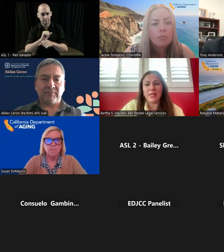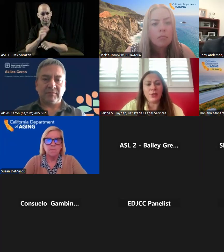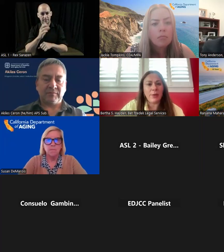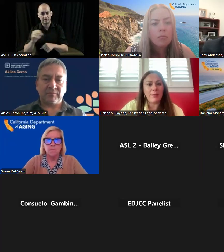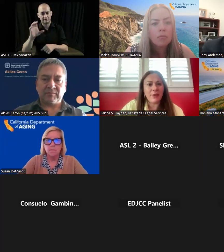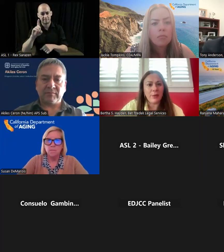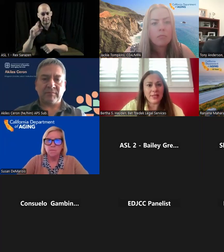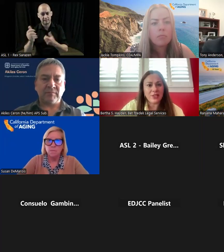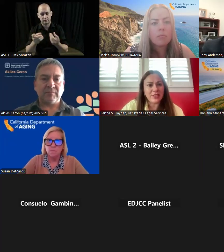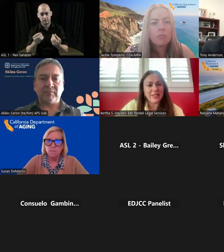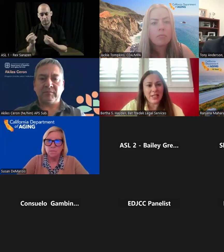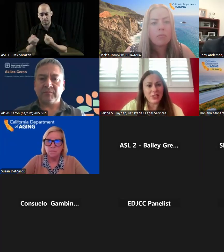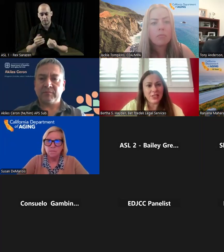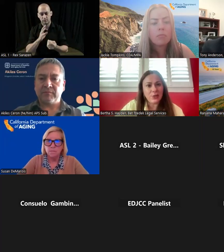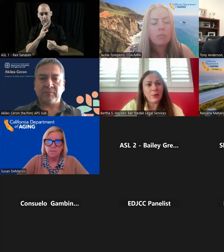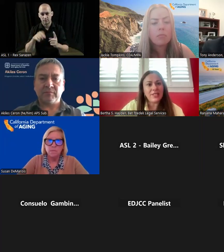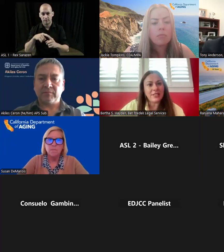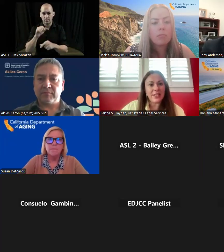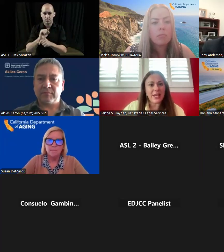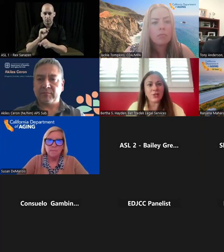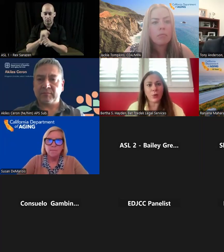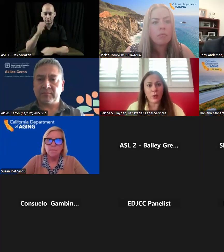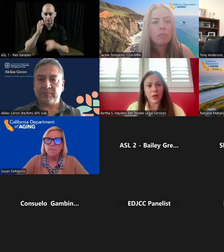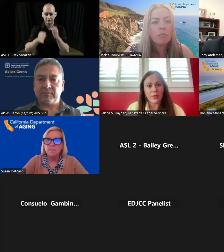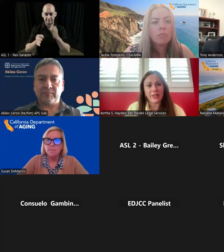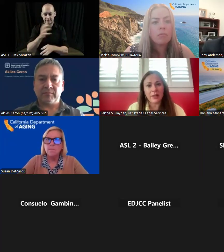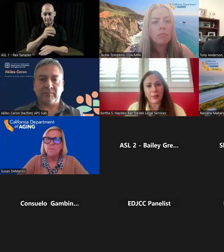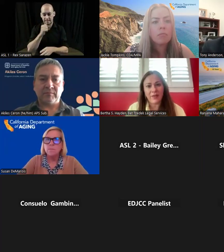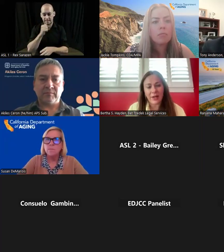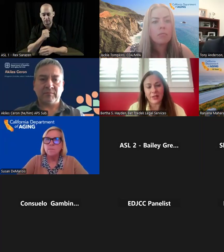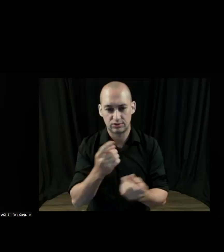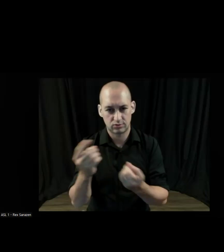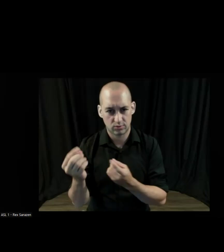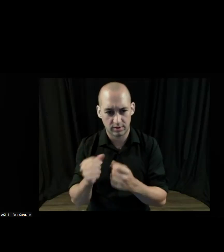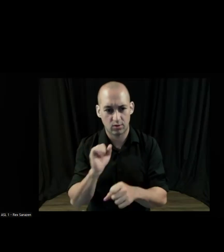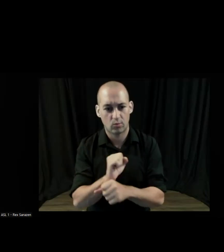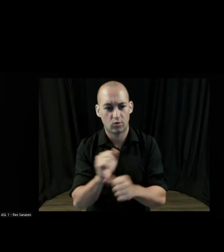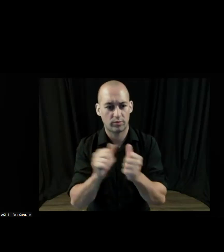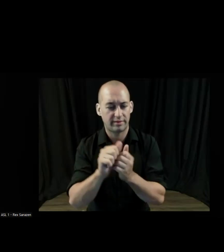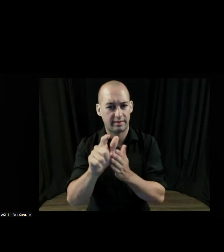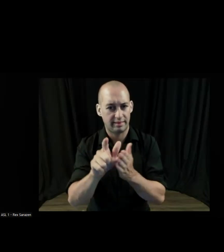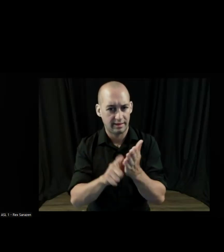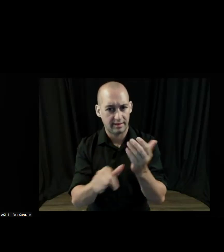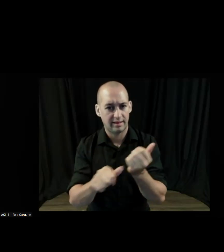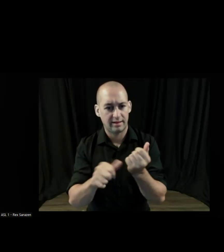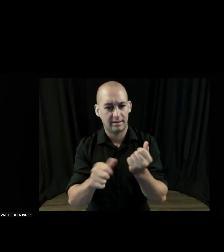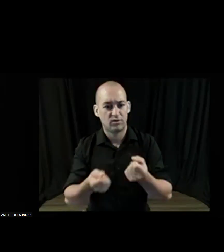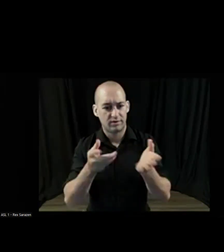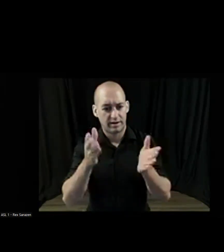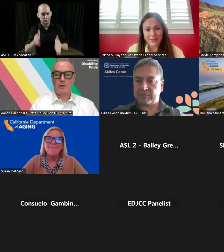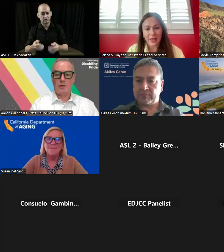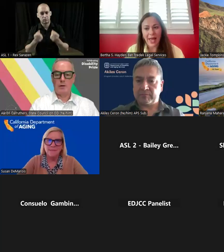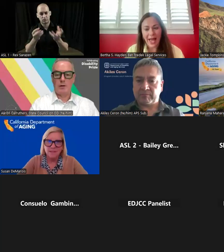a minute to uplift the work that Justice and Aging is doing with the CDA to work with legal aid providers that are providing services under the